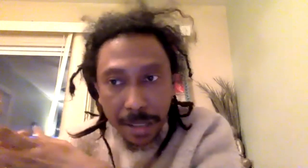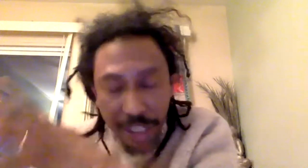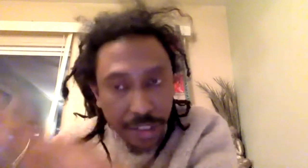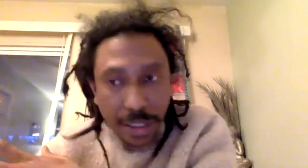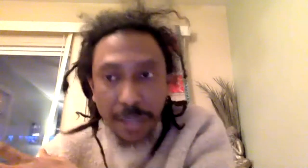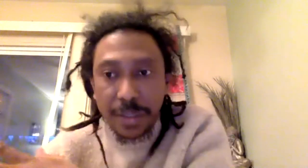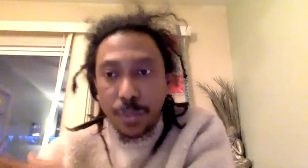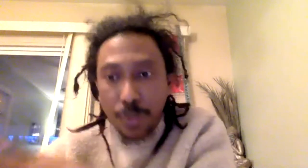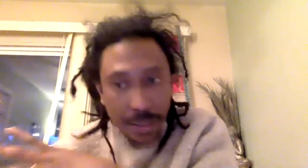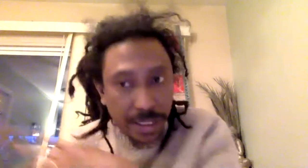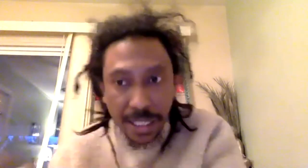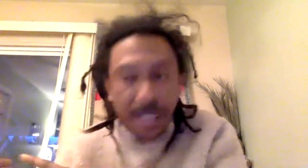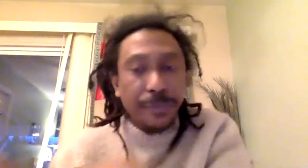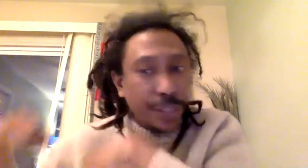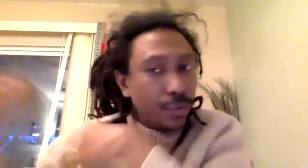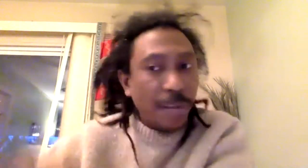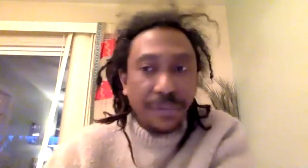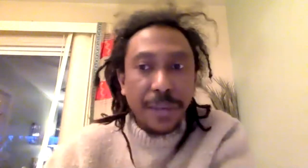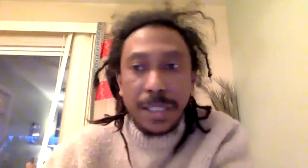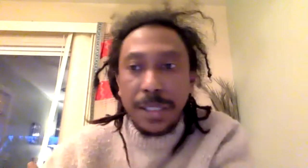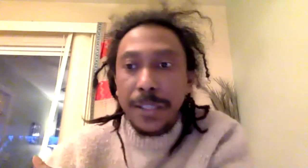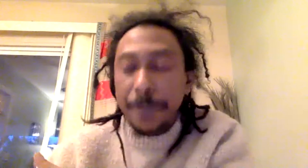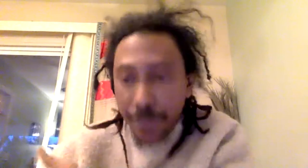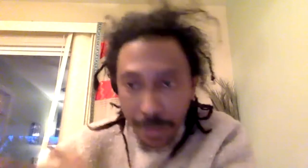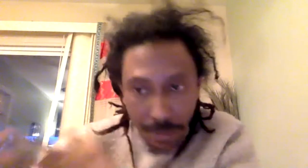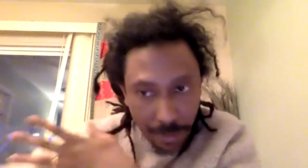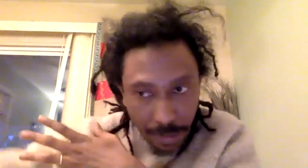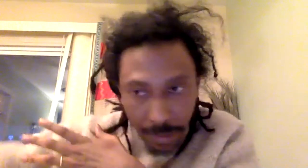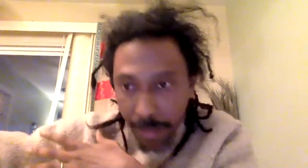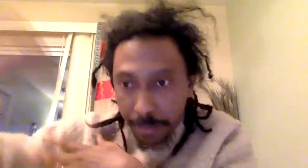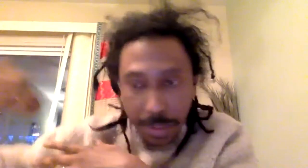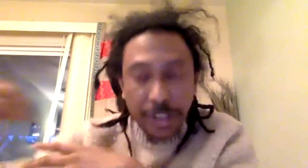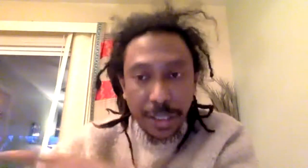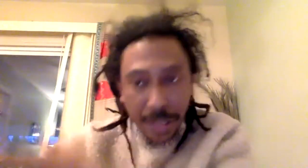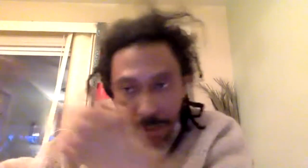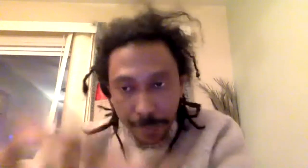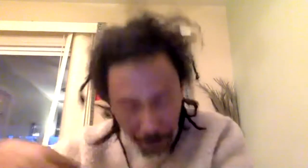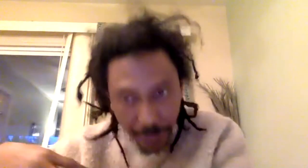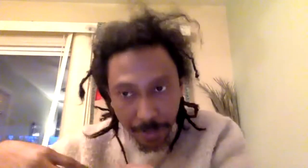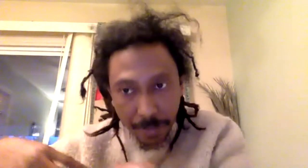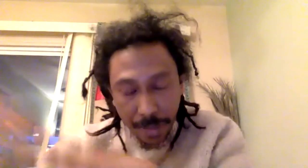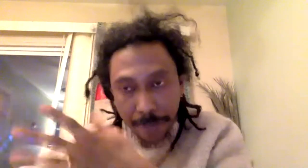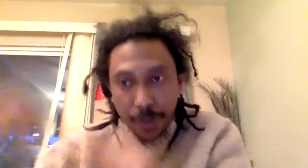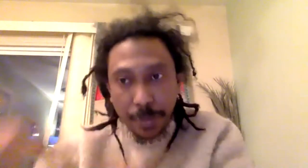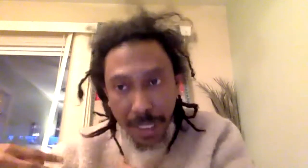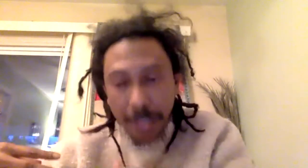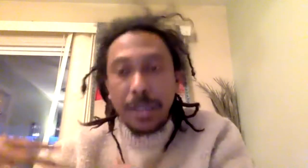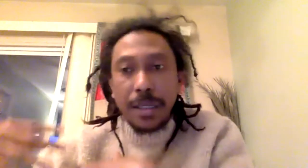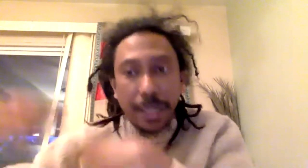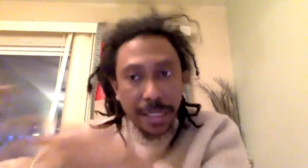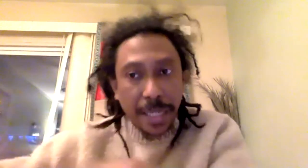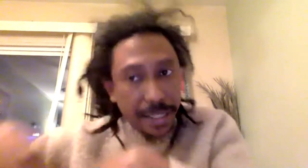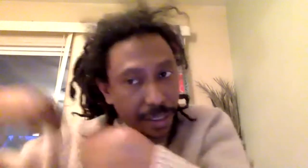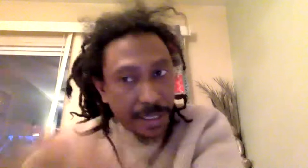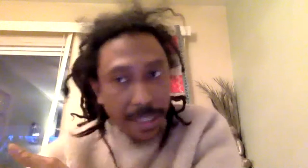my ancestor, they want to say something to my family, the ancestor came to me,